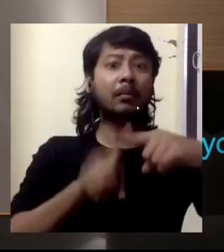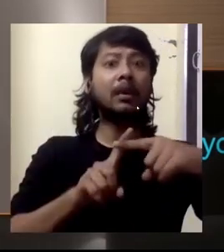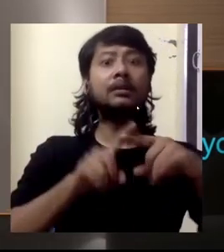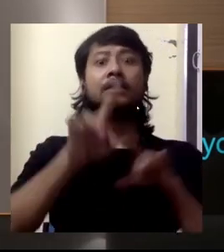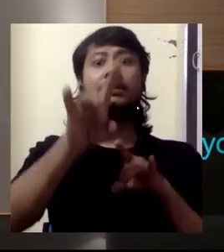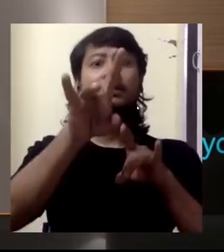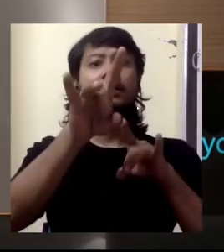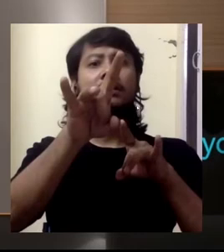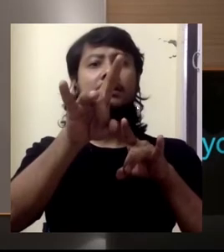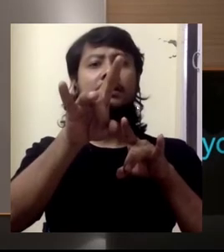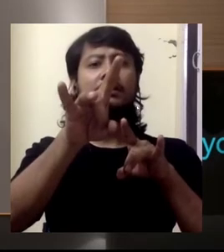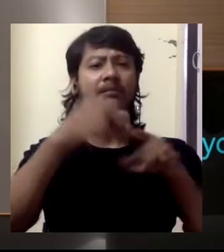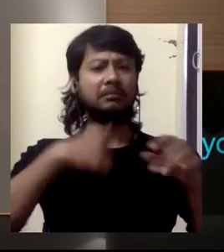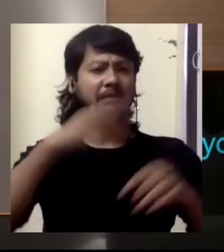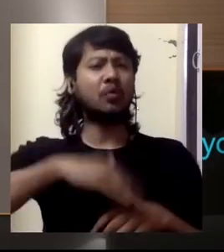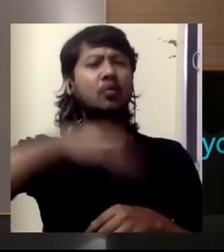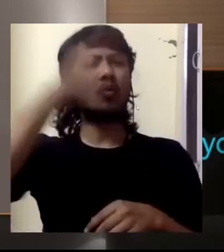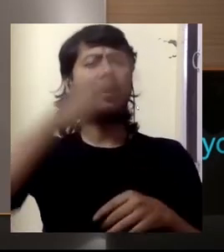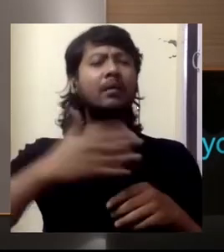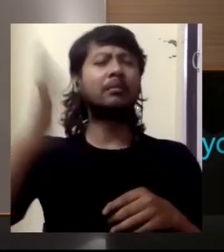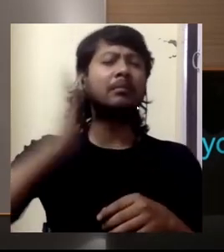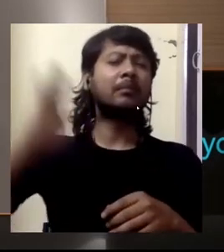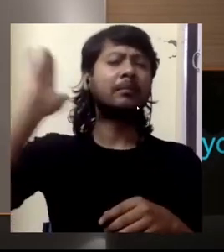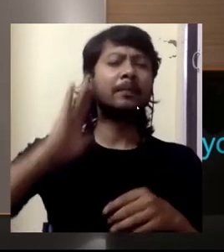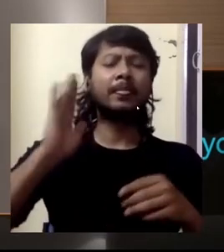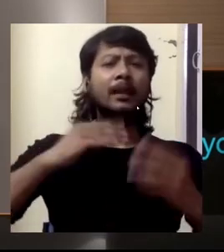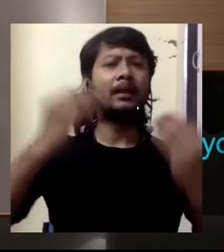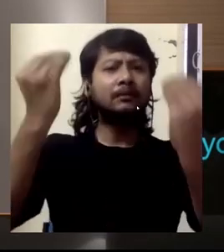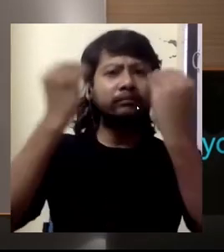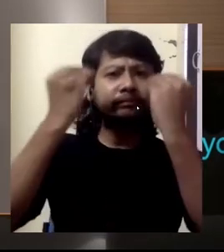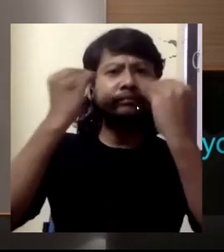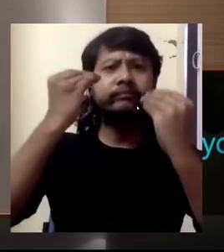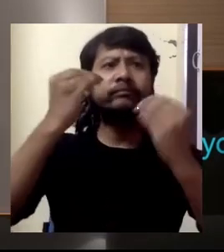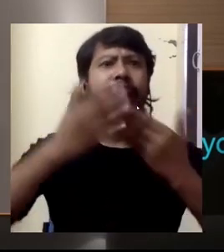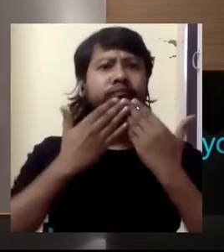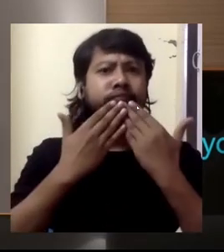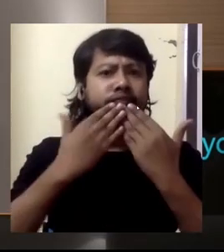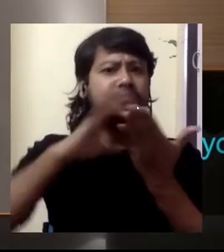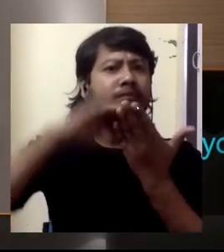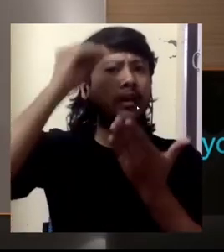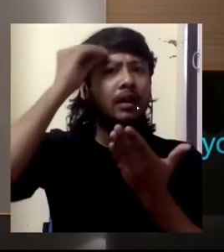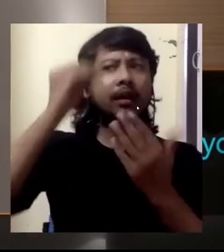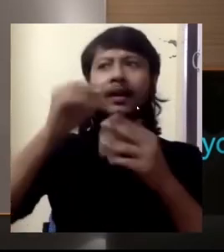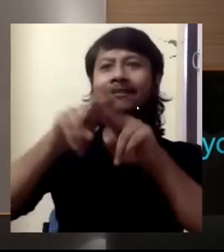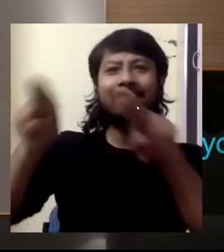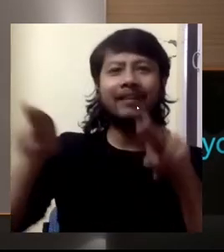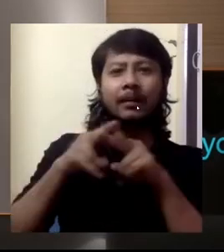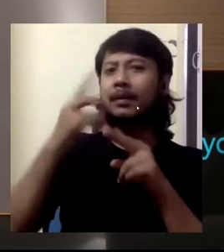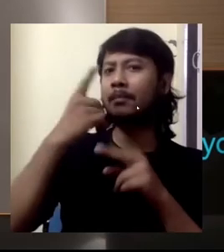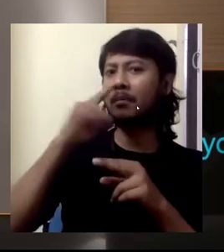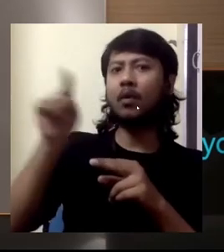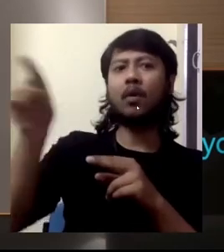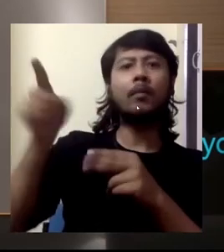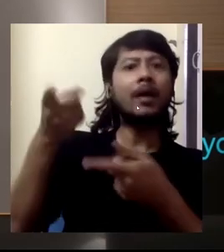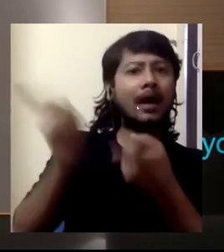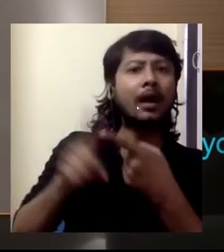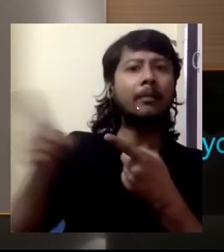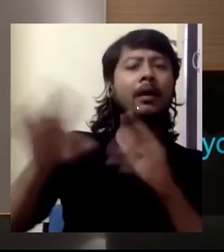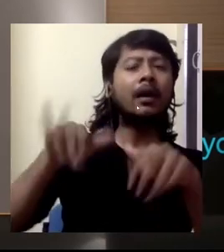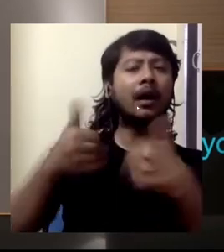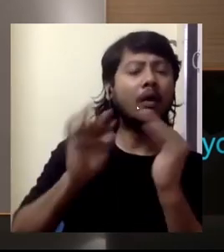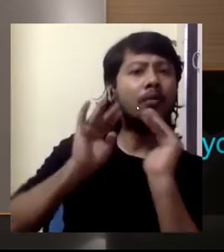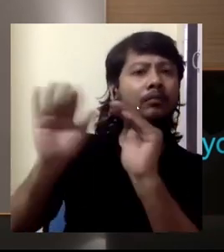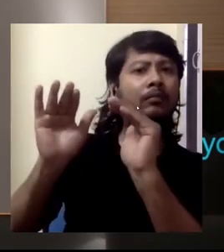understanding of what these mental illnesses are. What should we do as a family? And how do we cope as children growing up in this